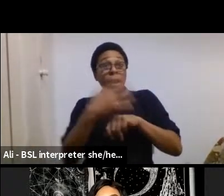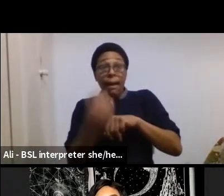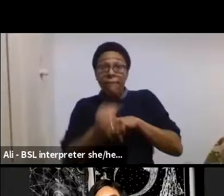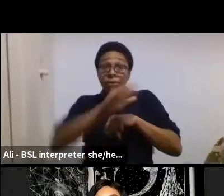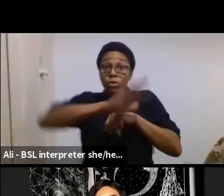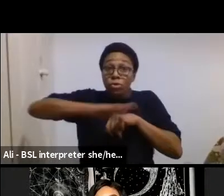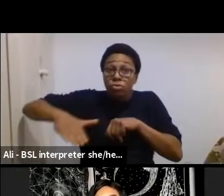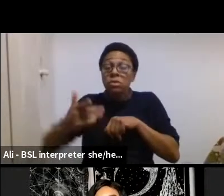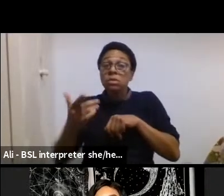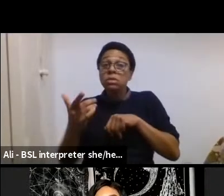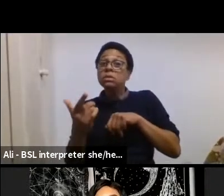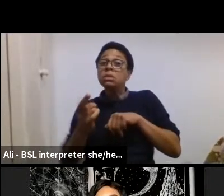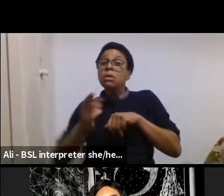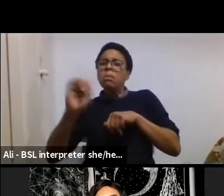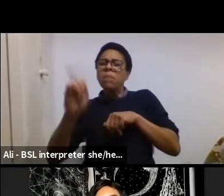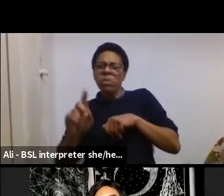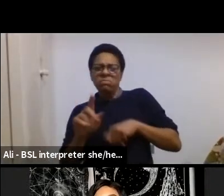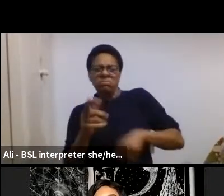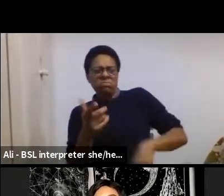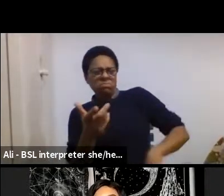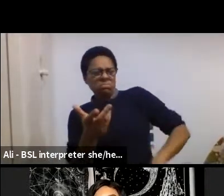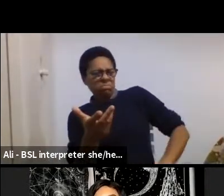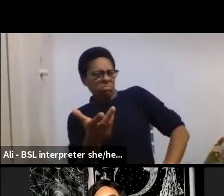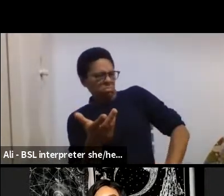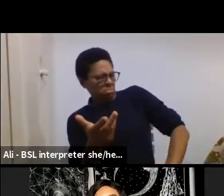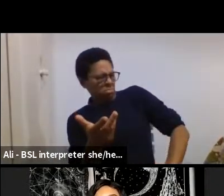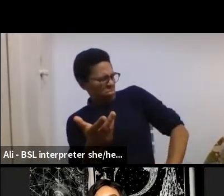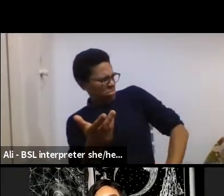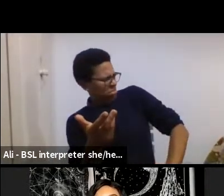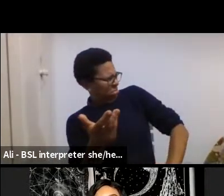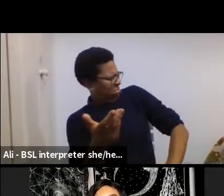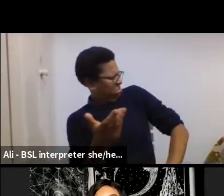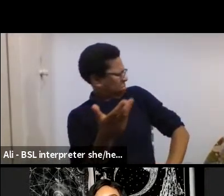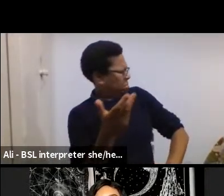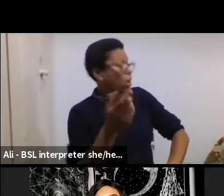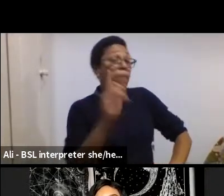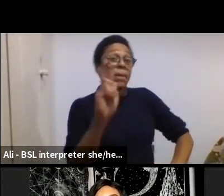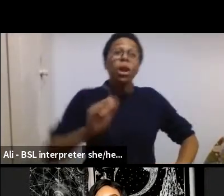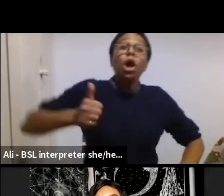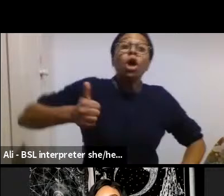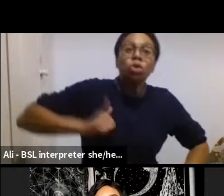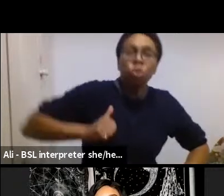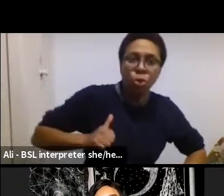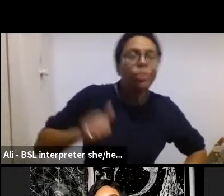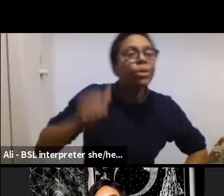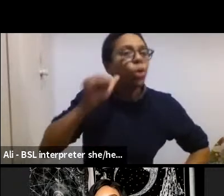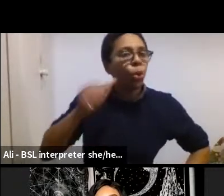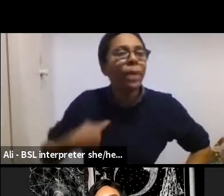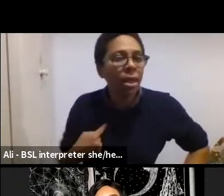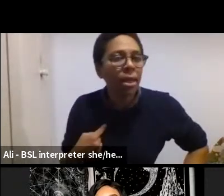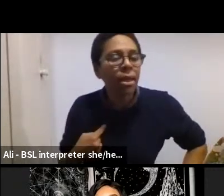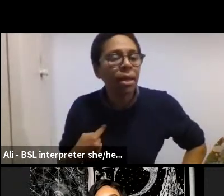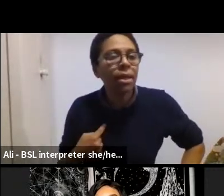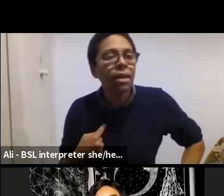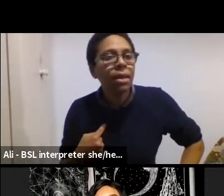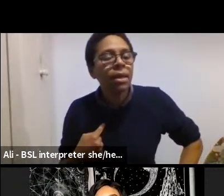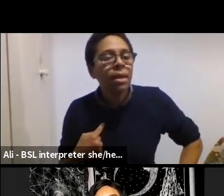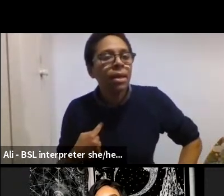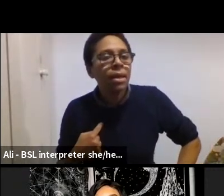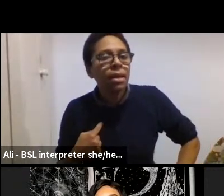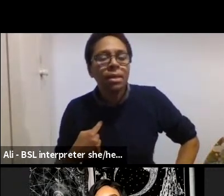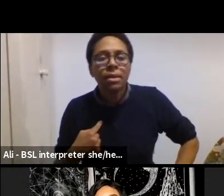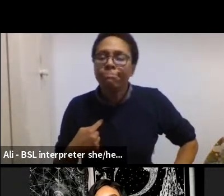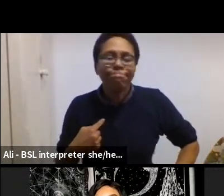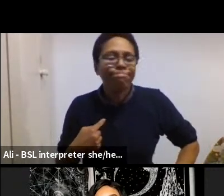then people already think they know who you are, they assume they know who you are, and there's a being